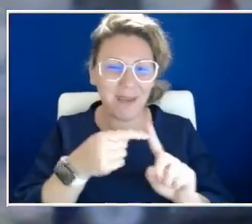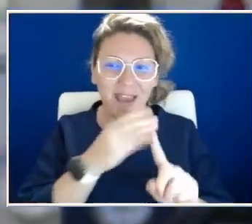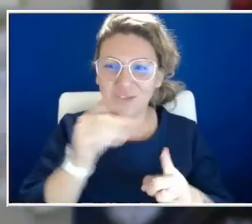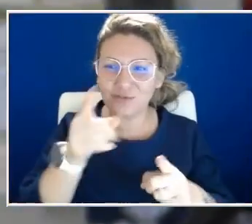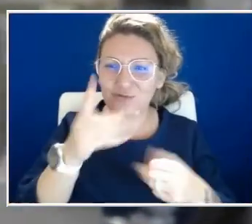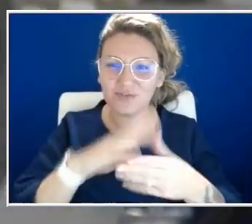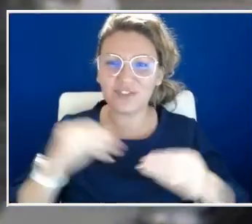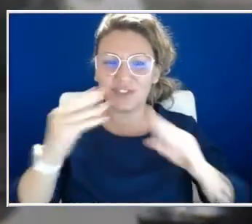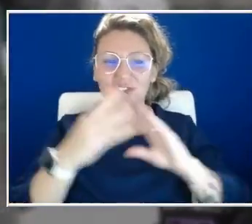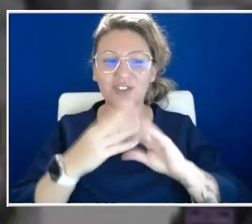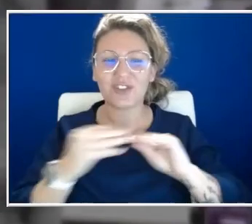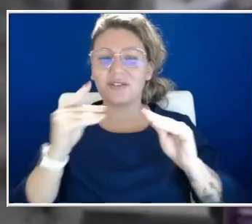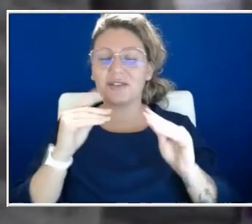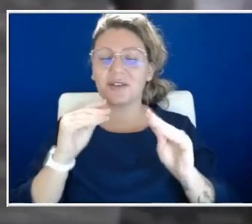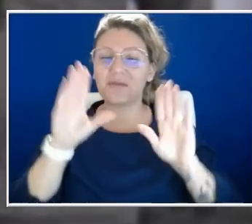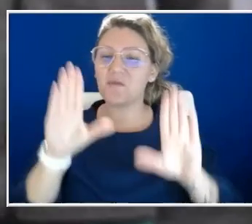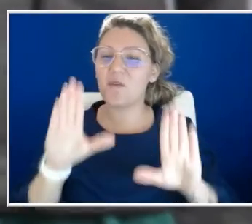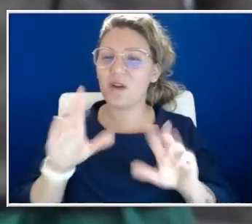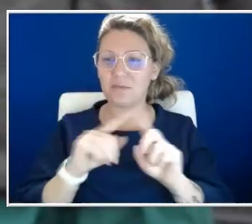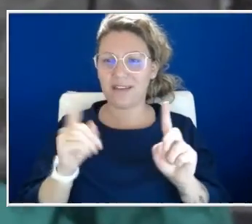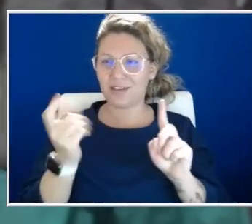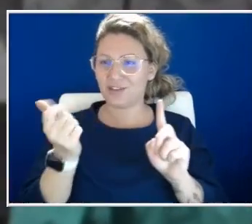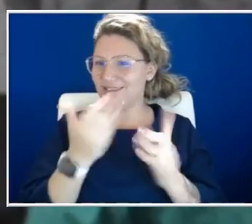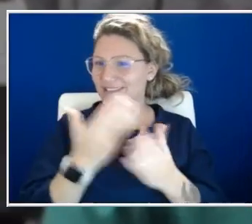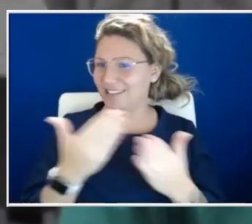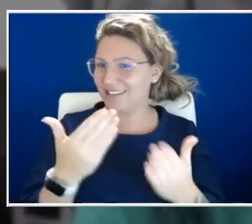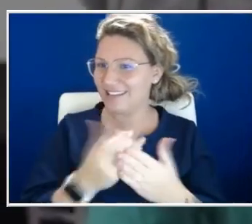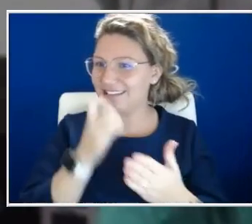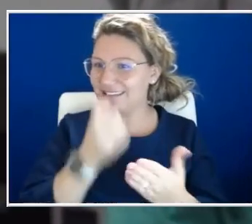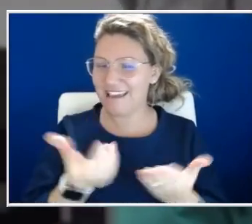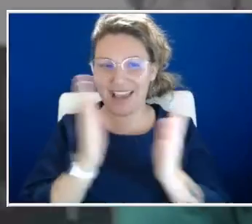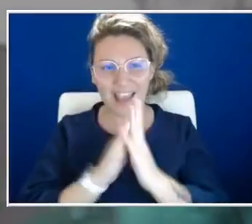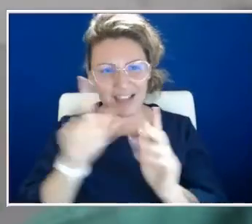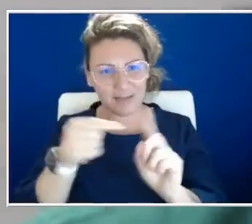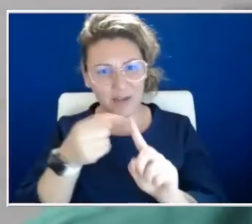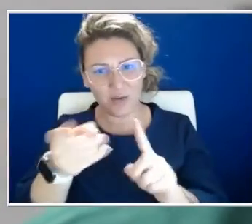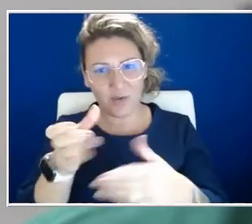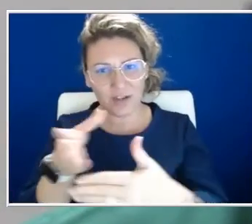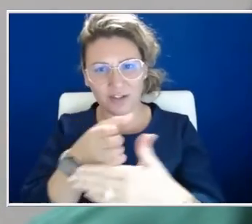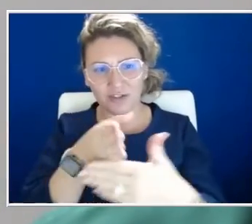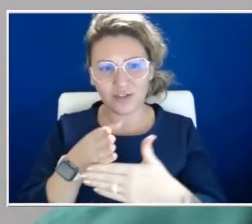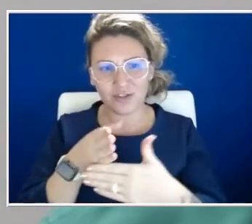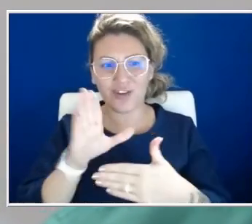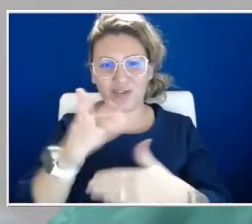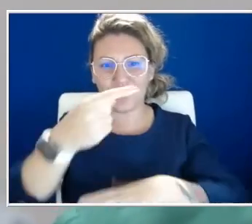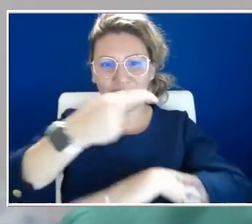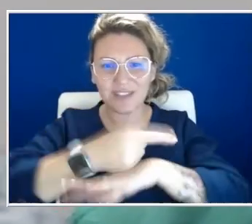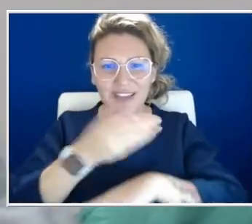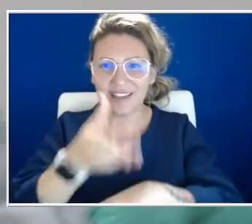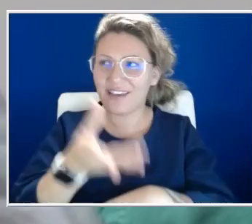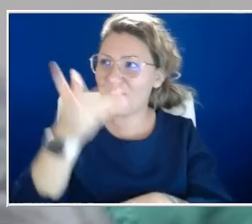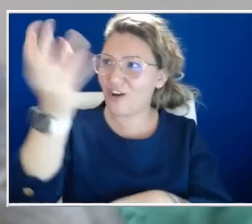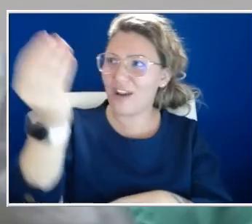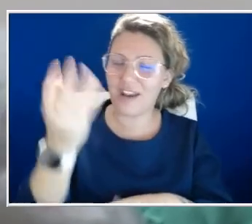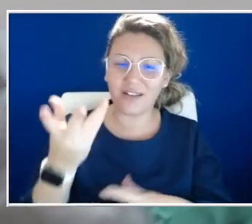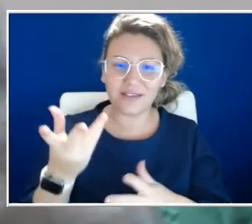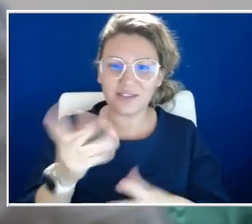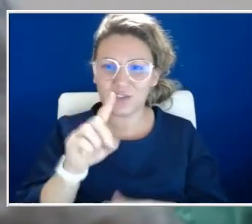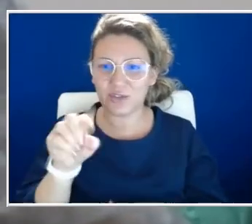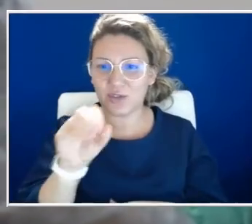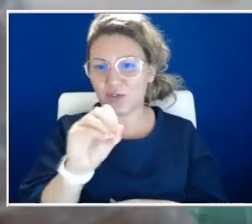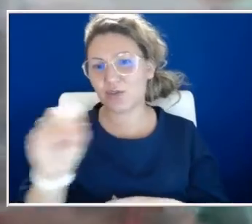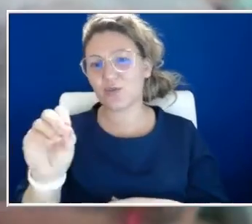so wonderful, but is there anything that I haven't asked you about that you wanted to share about your day in the OR out there at the zoo? Yeah, again, I think